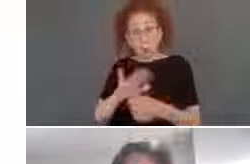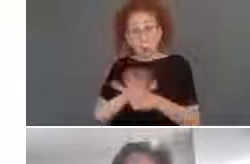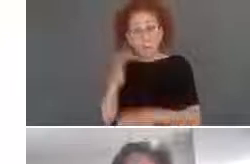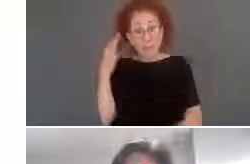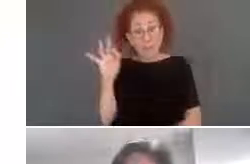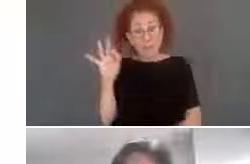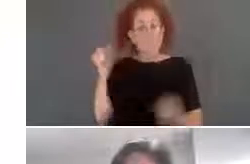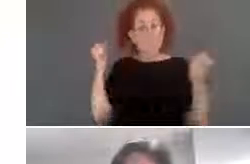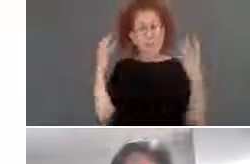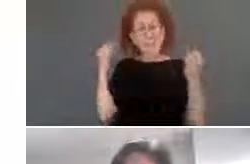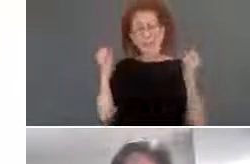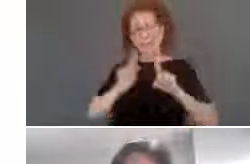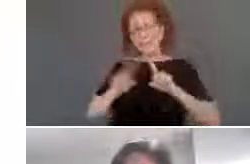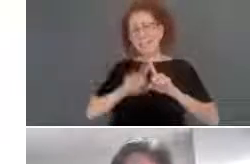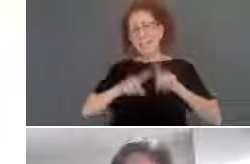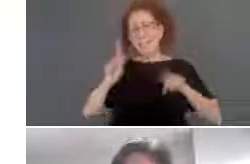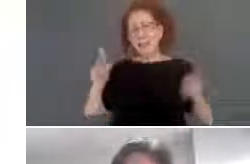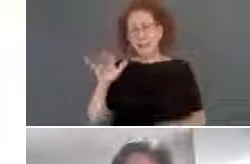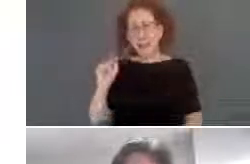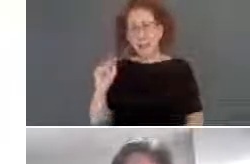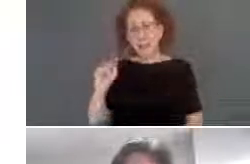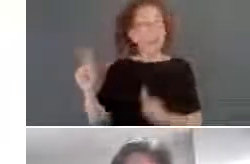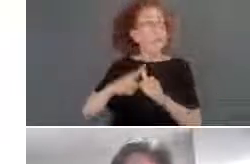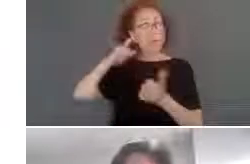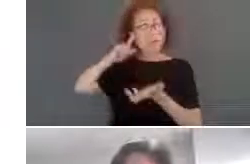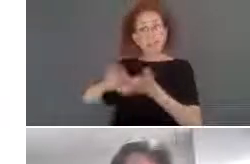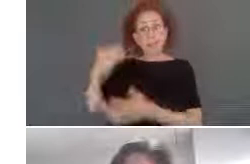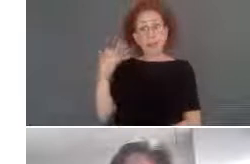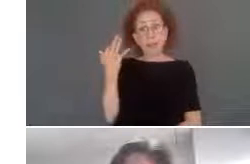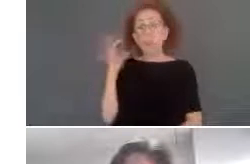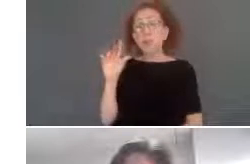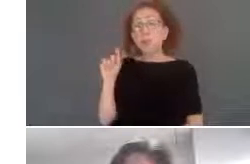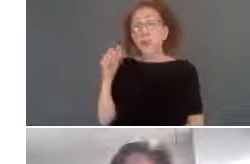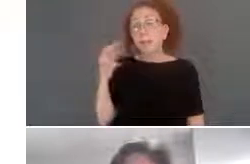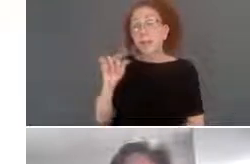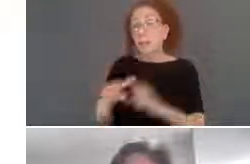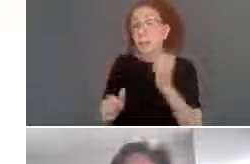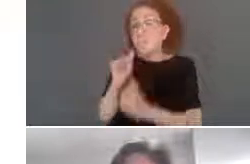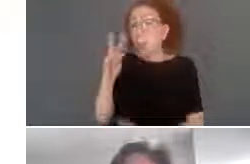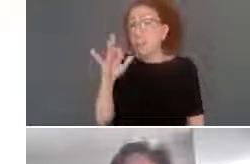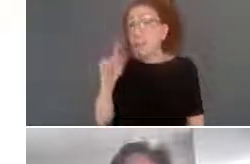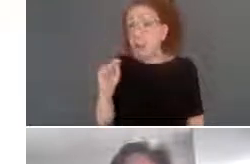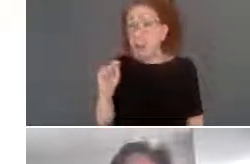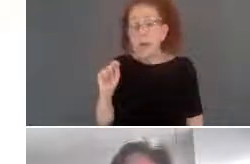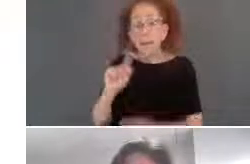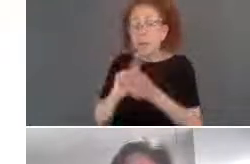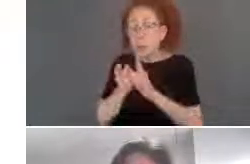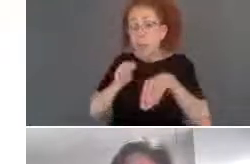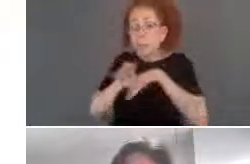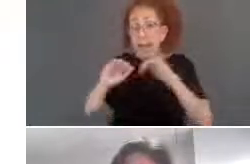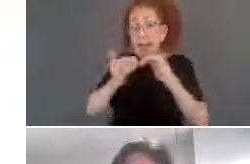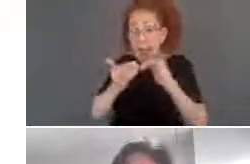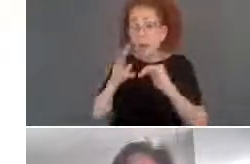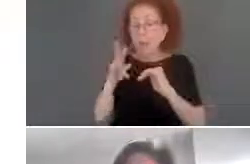since it was first discovered back in 2019. But the vast majority of these don't change how the virus affects